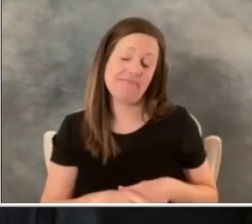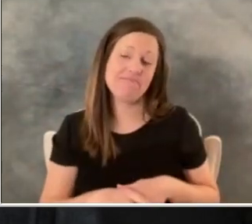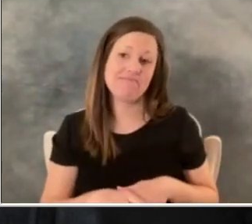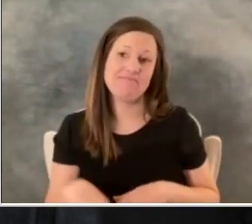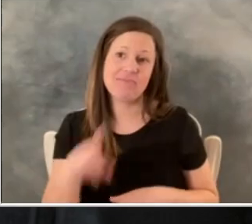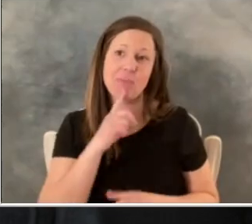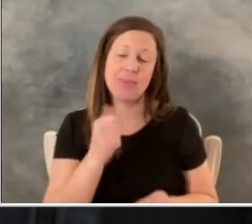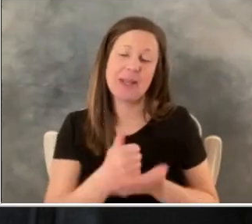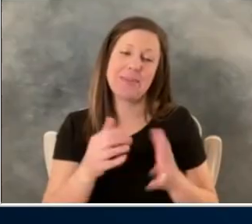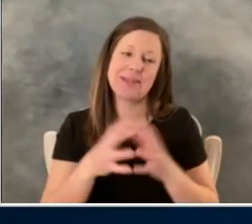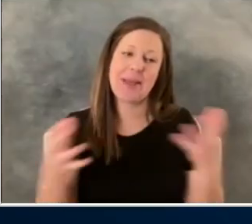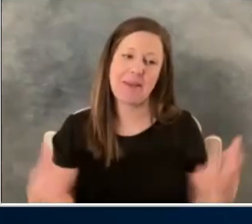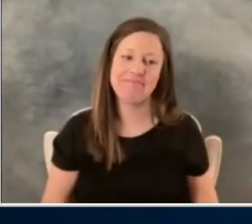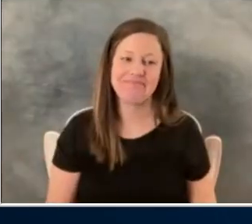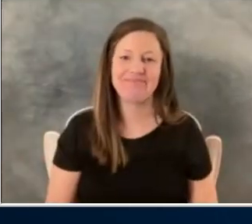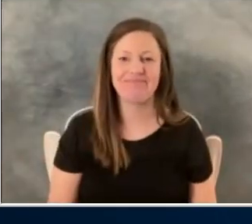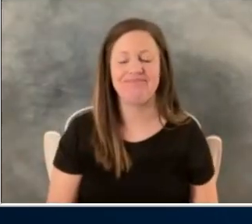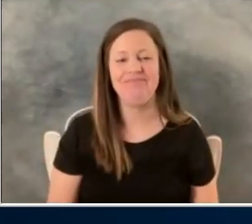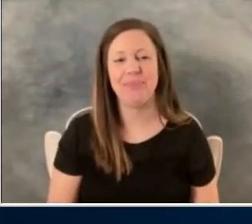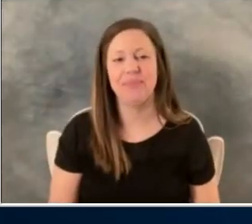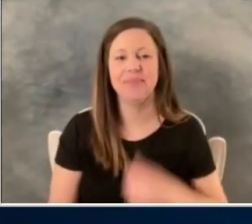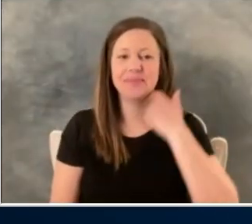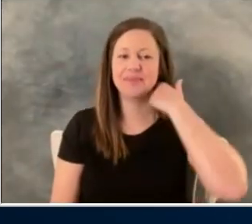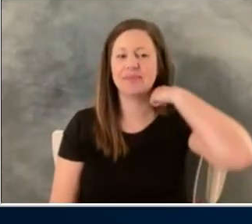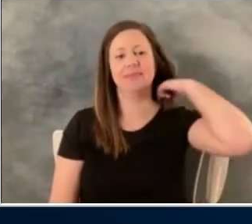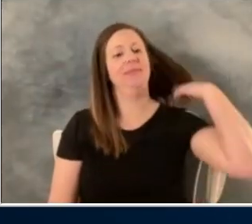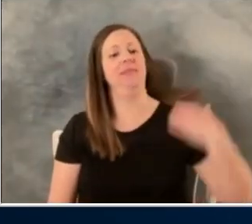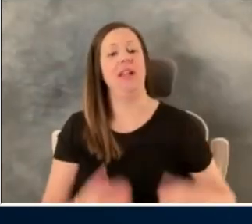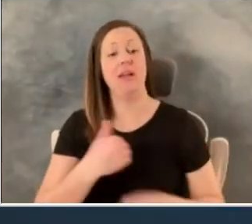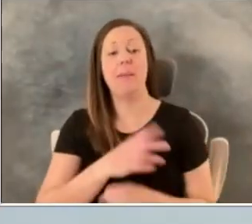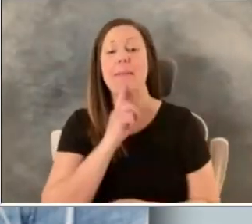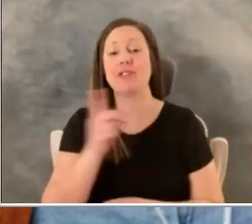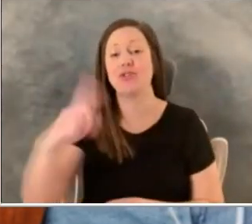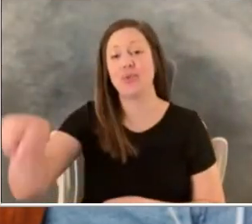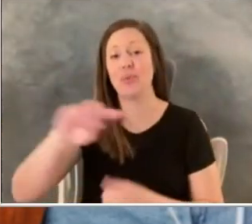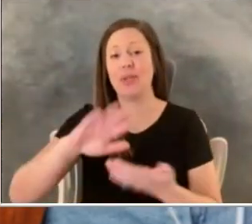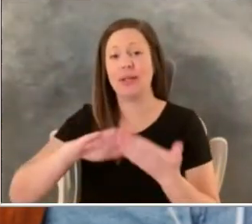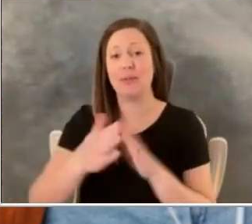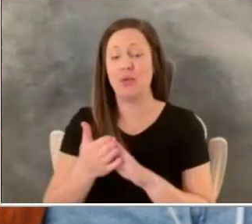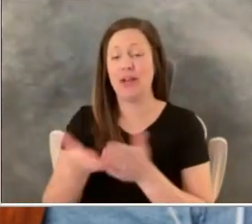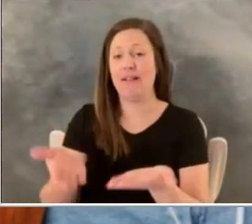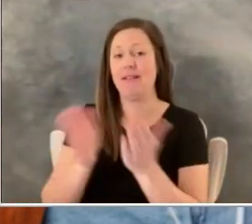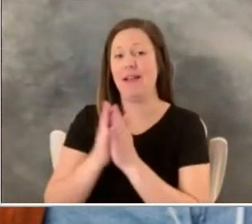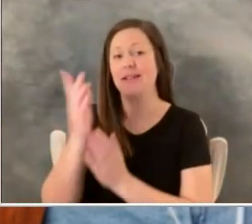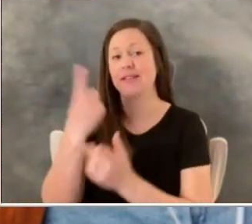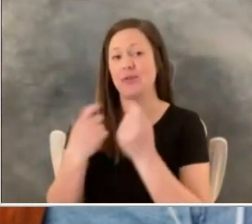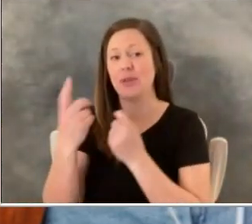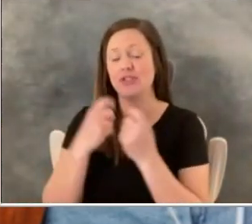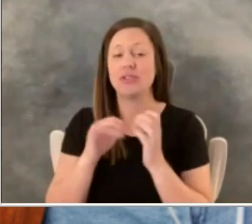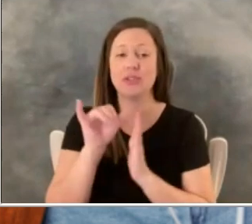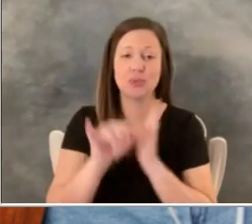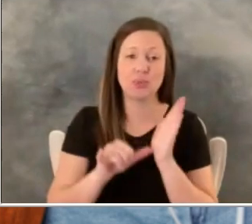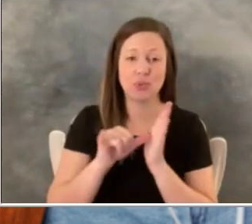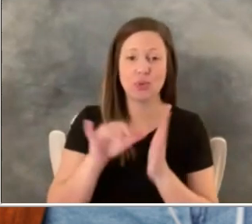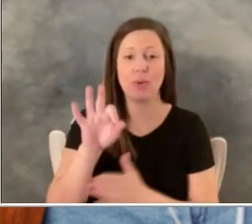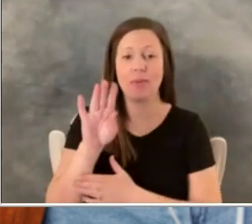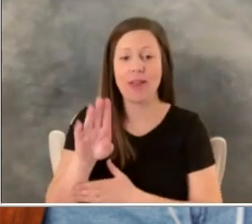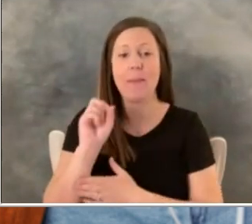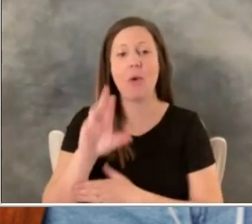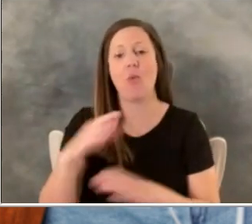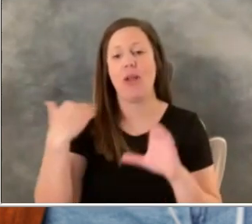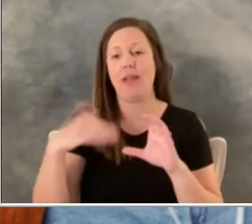tremendously. Well, be sure to ask your questions. You can use the chat on YouTube or Facebook. You can email the Medical News Network.